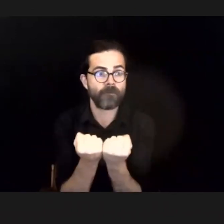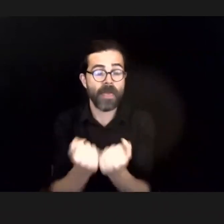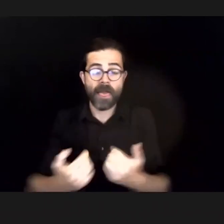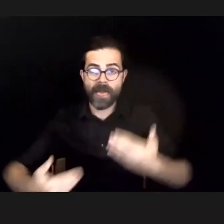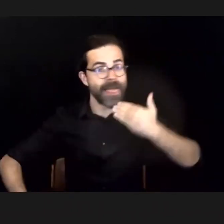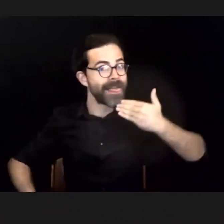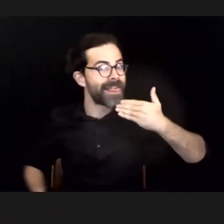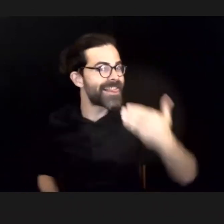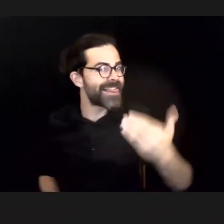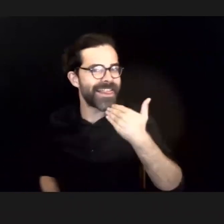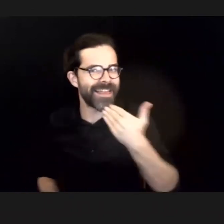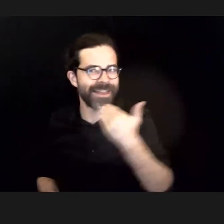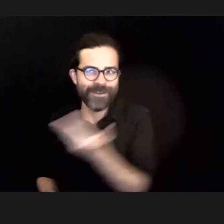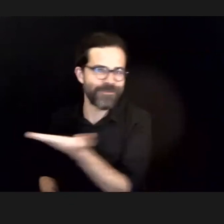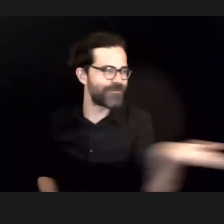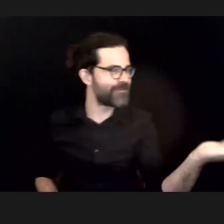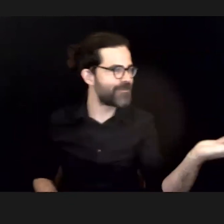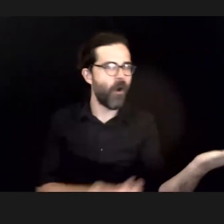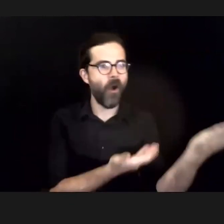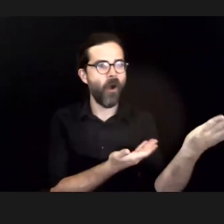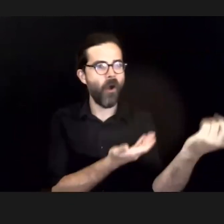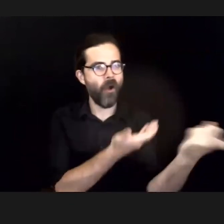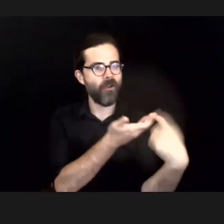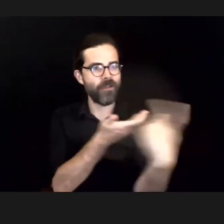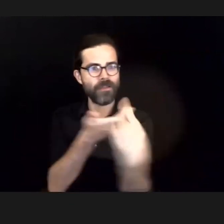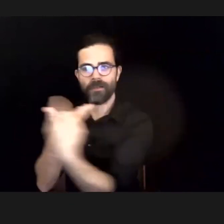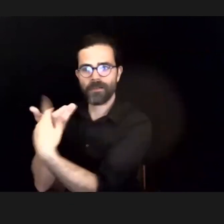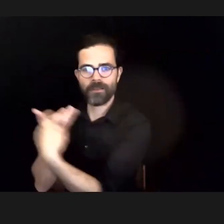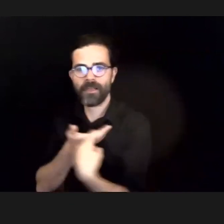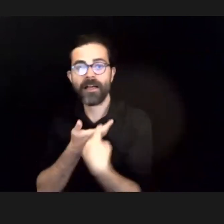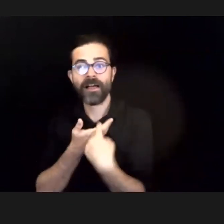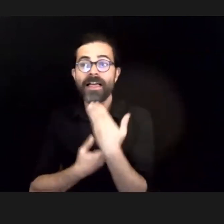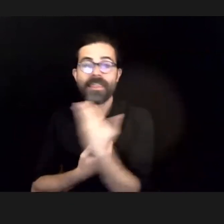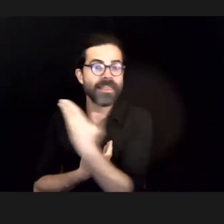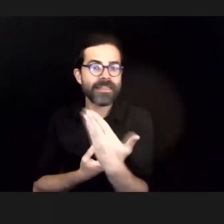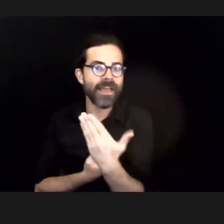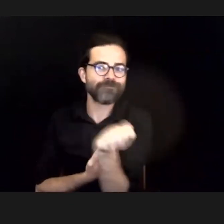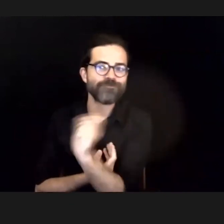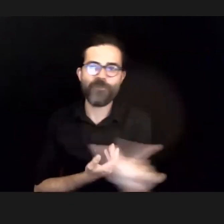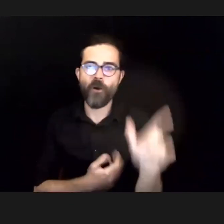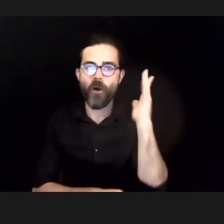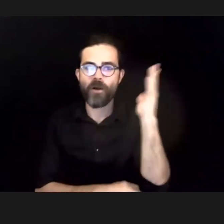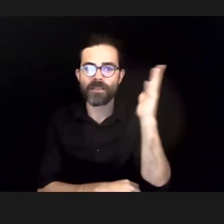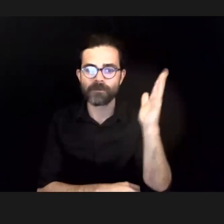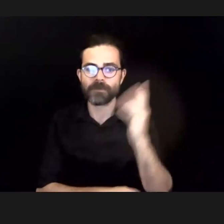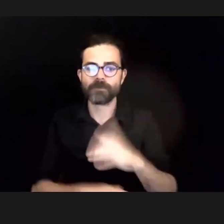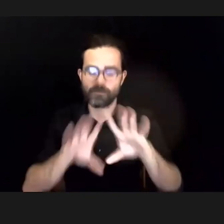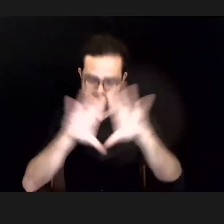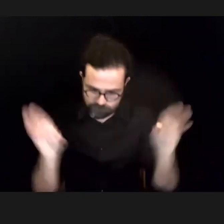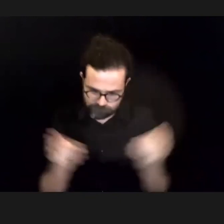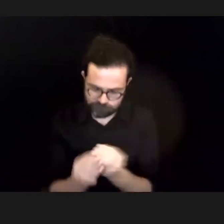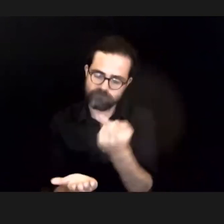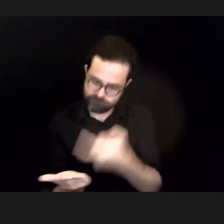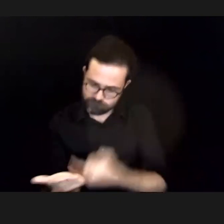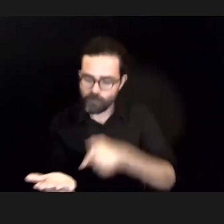to our speakers. So in today's world, digital inclusion and access is a core